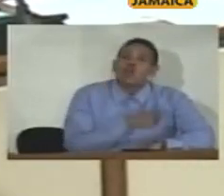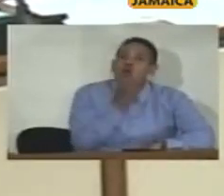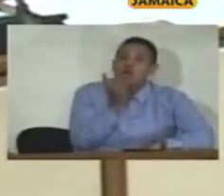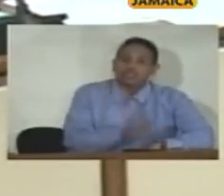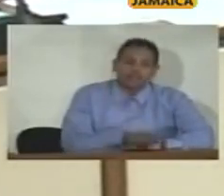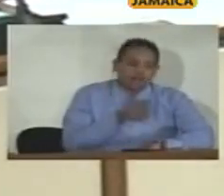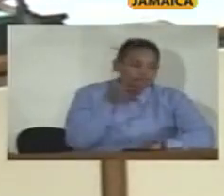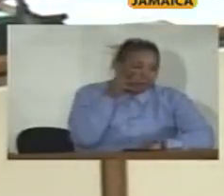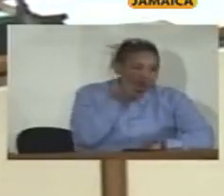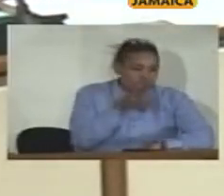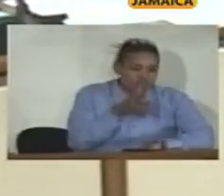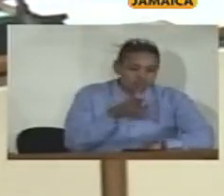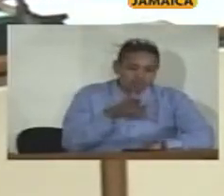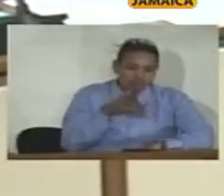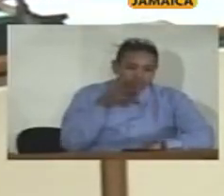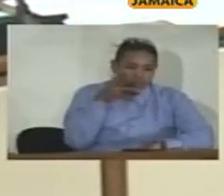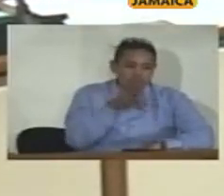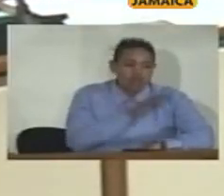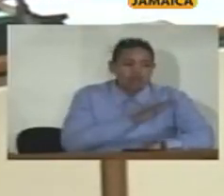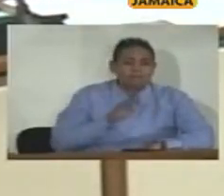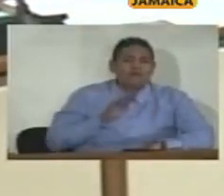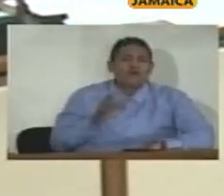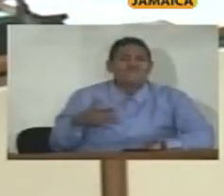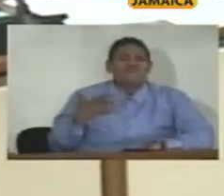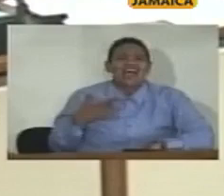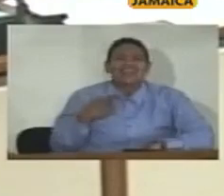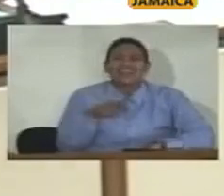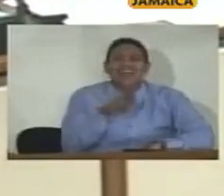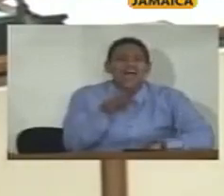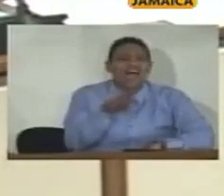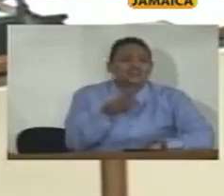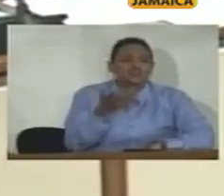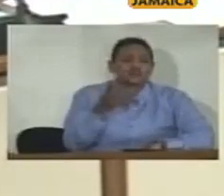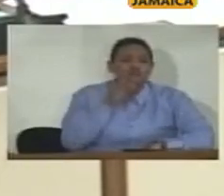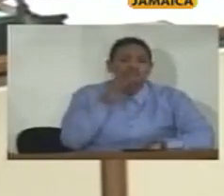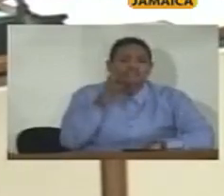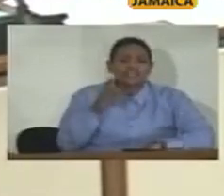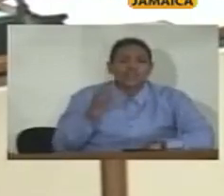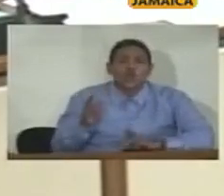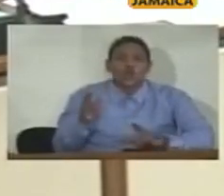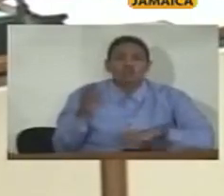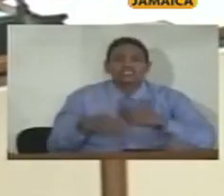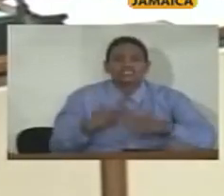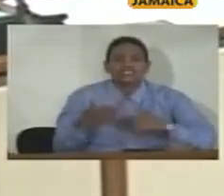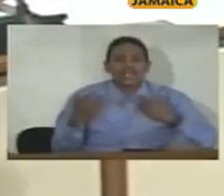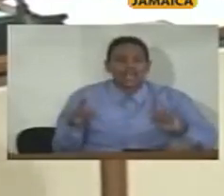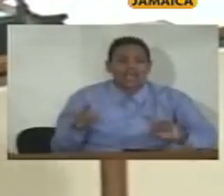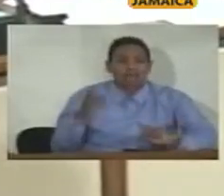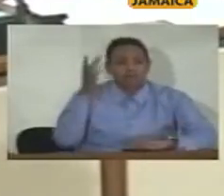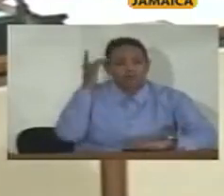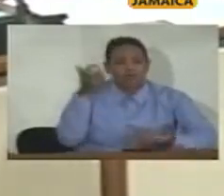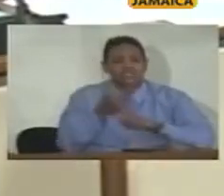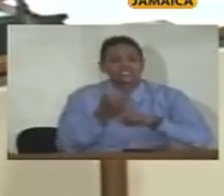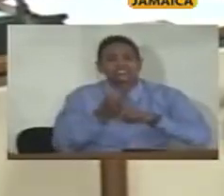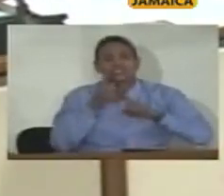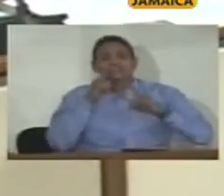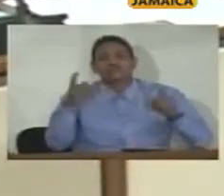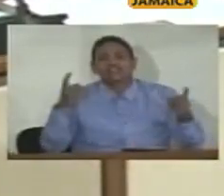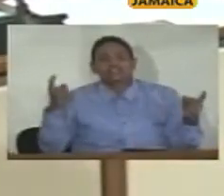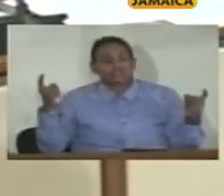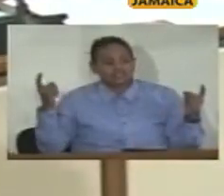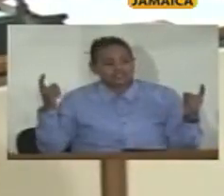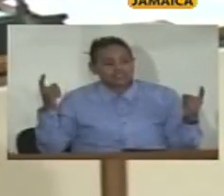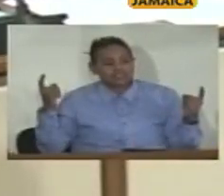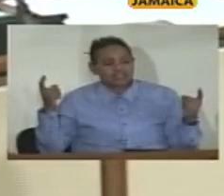time, and the board felt that they had to expedite it because of the crescendo